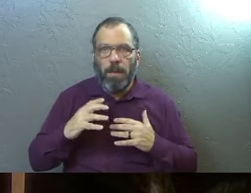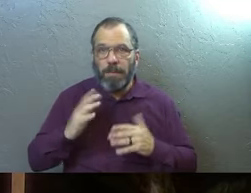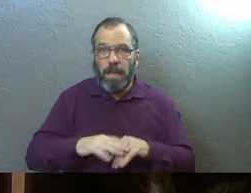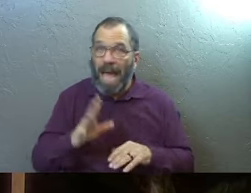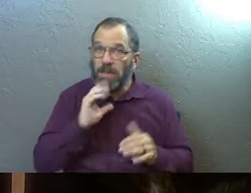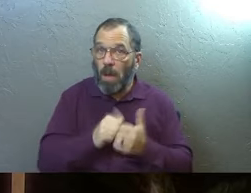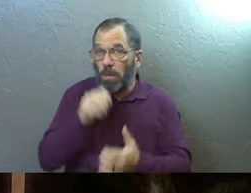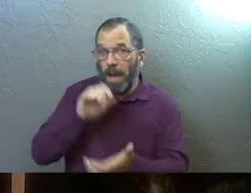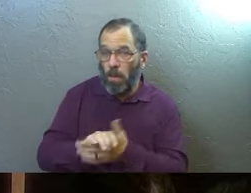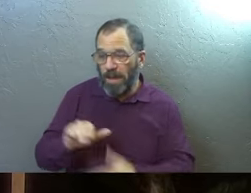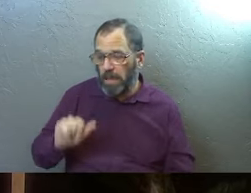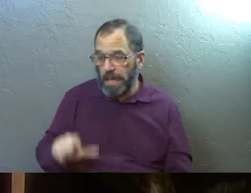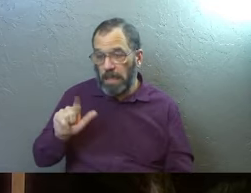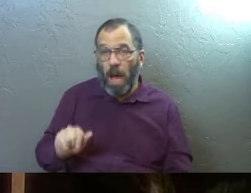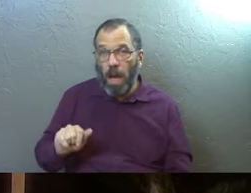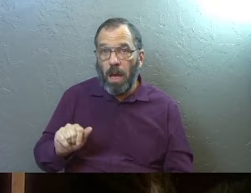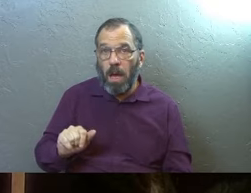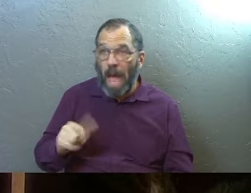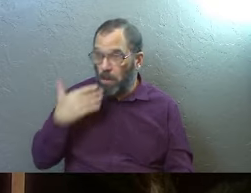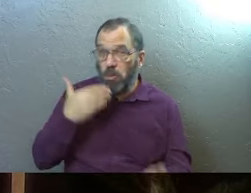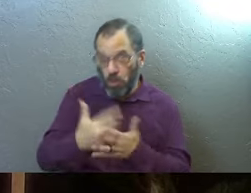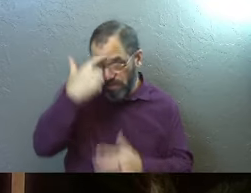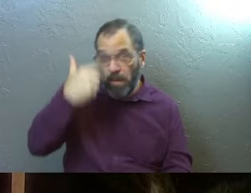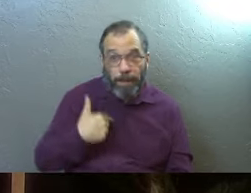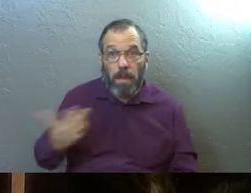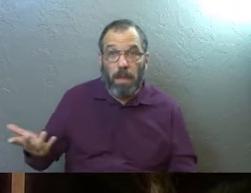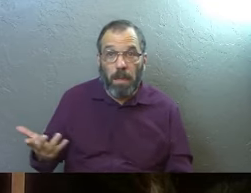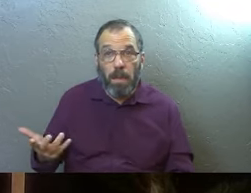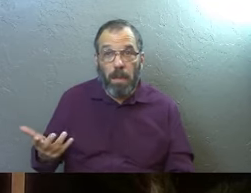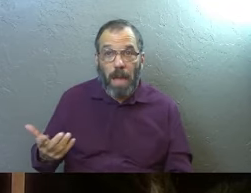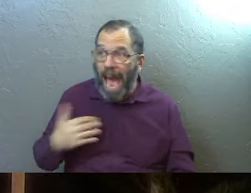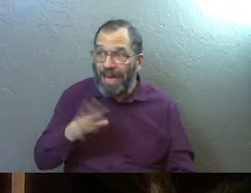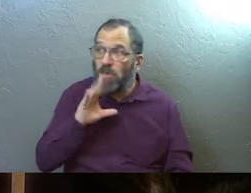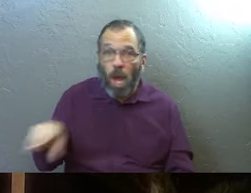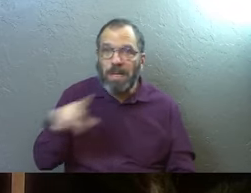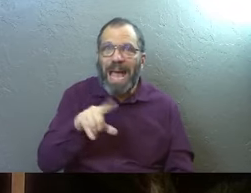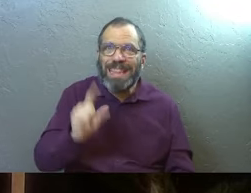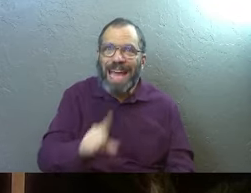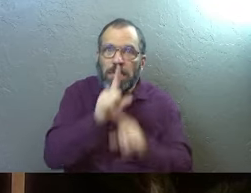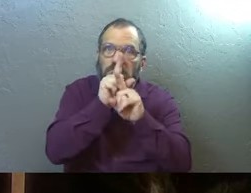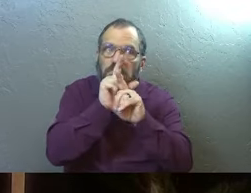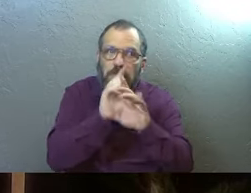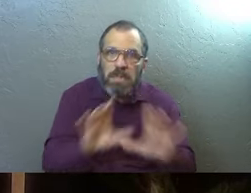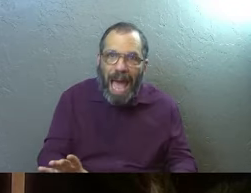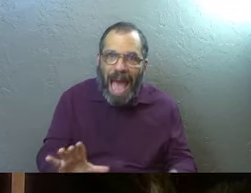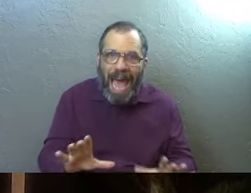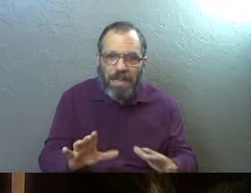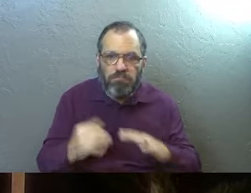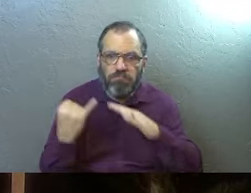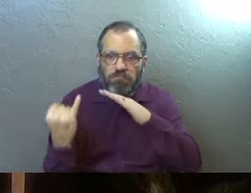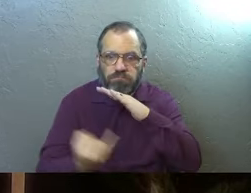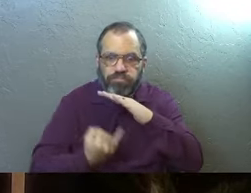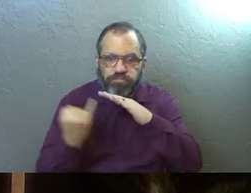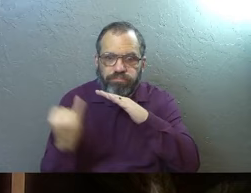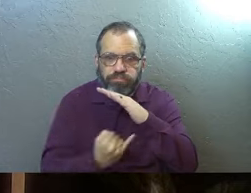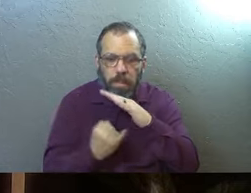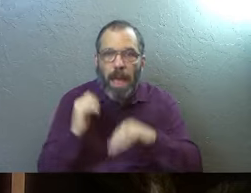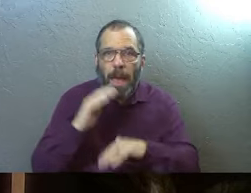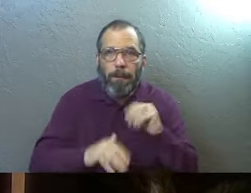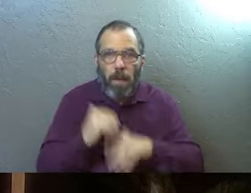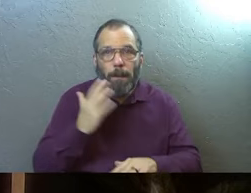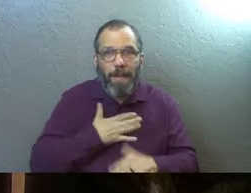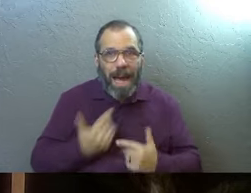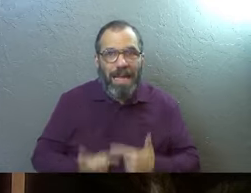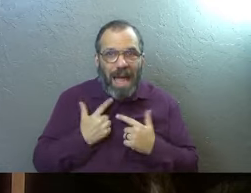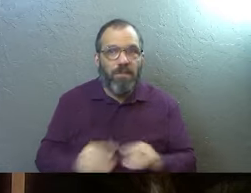except Linda. And it was good for me. That silence, that solitude, it rebuilt things